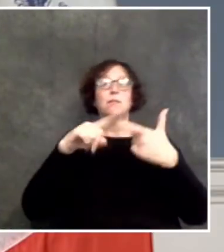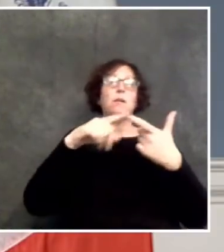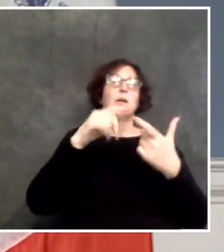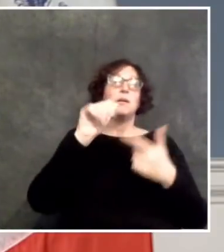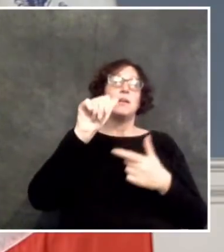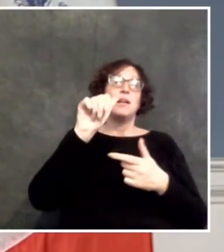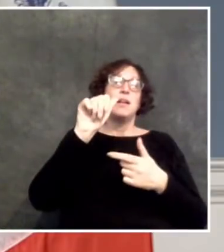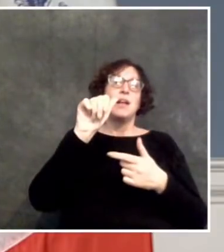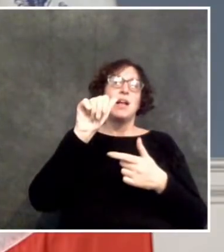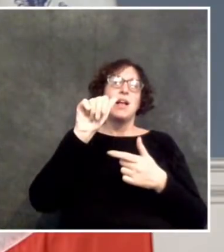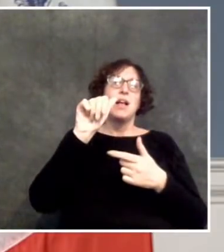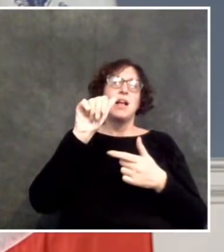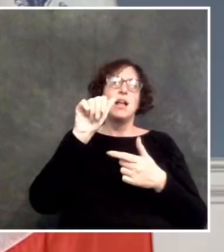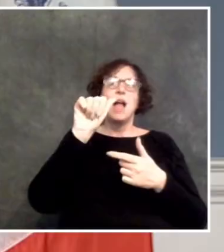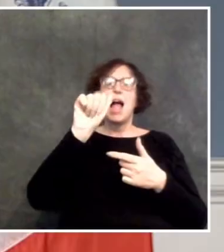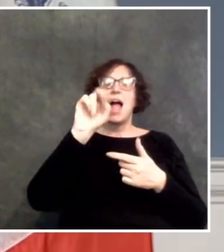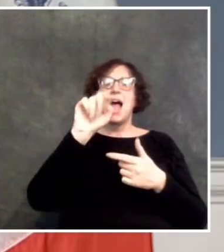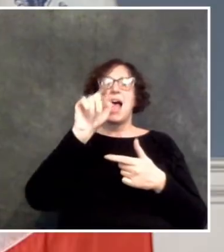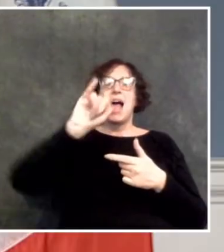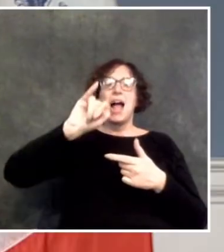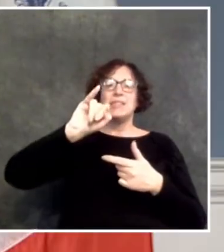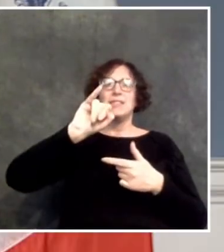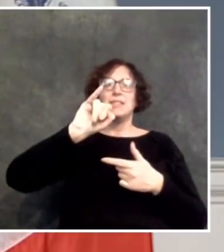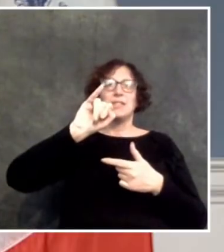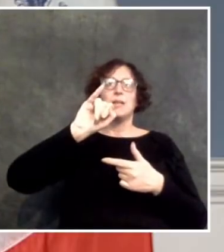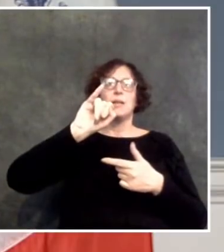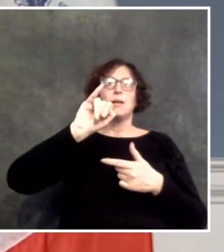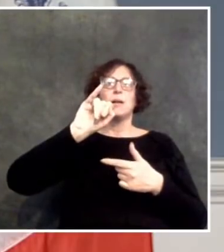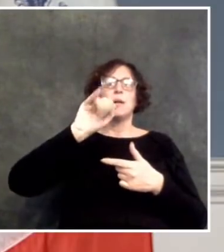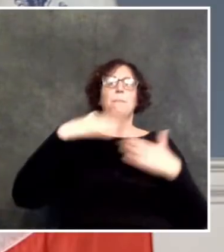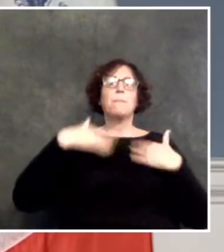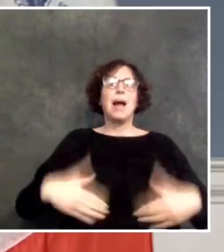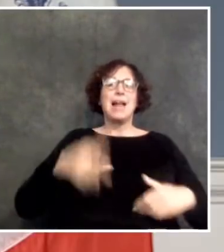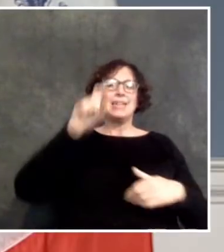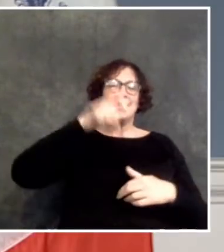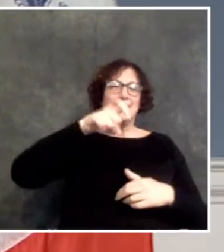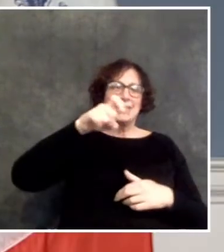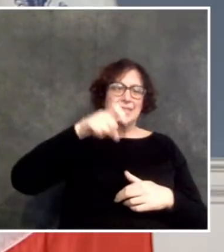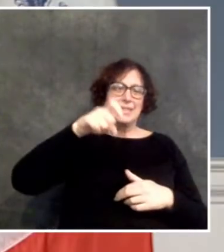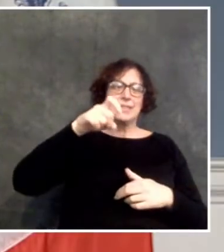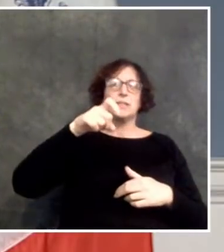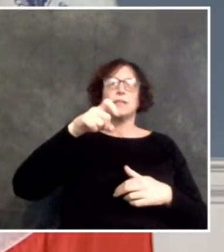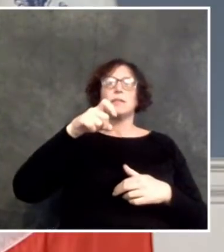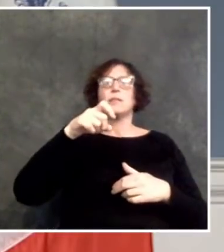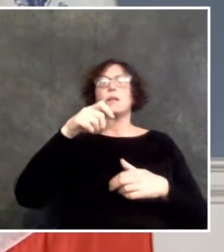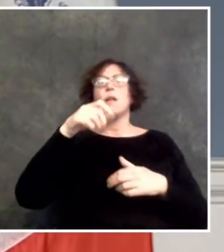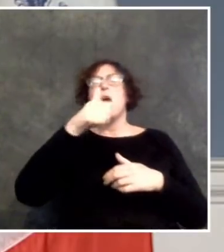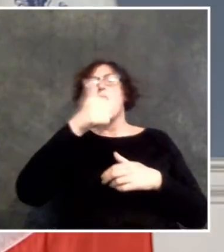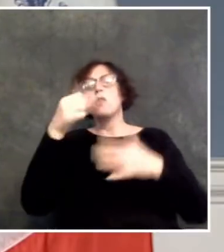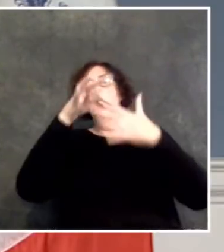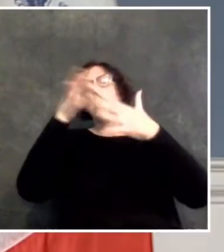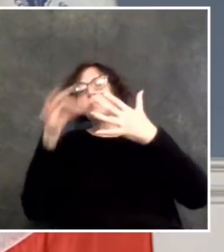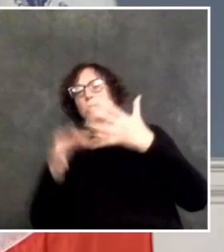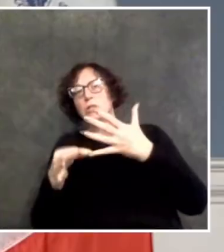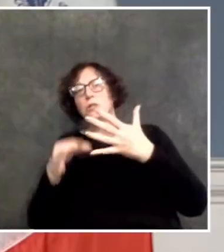what I want to see is that it be as widely available to first responders and healthcare workers and any